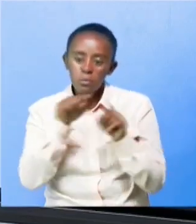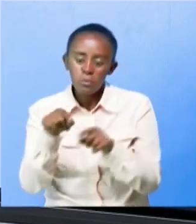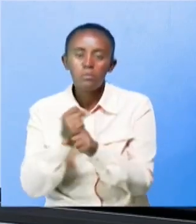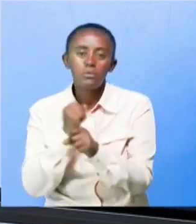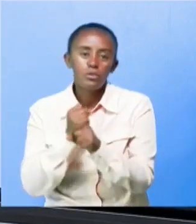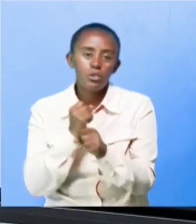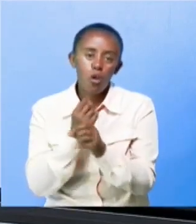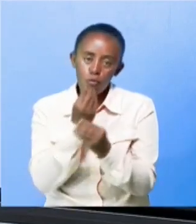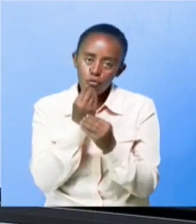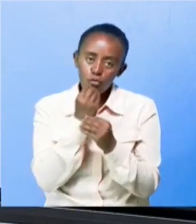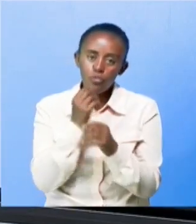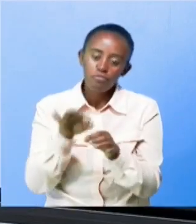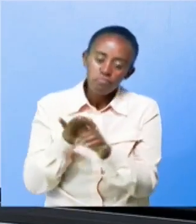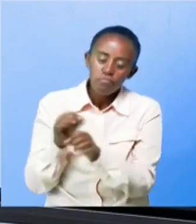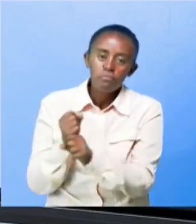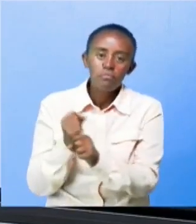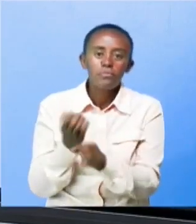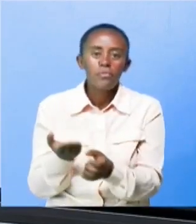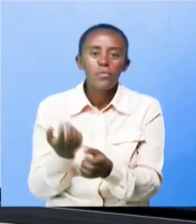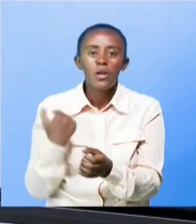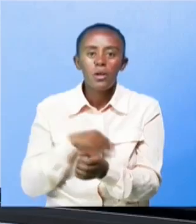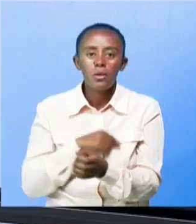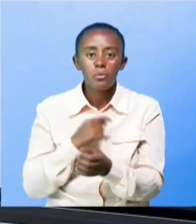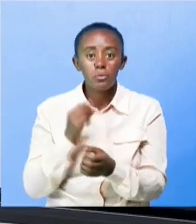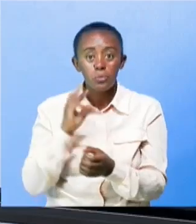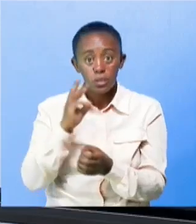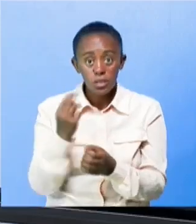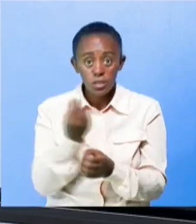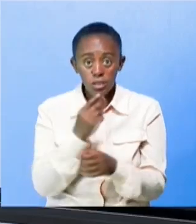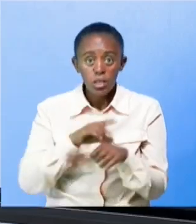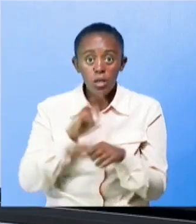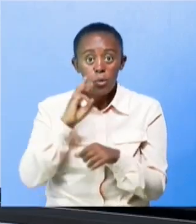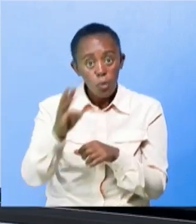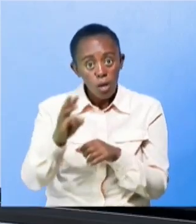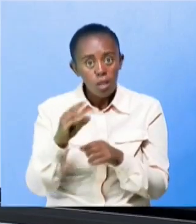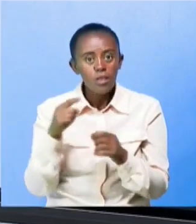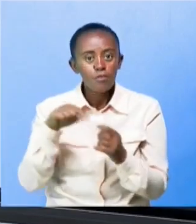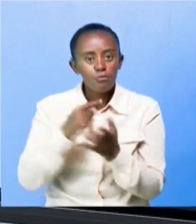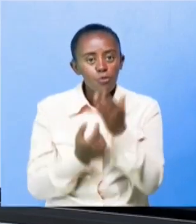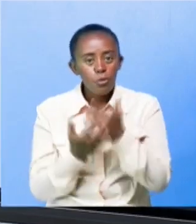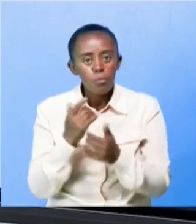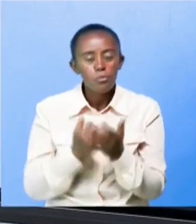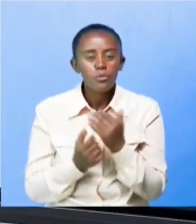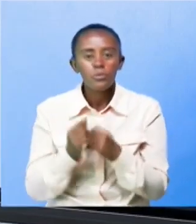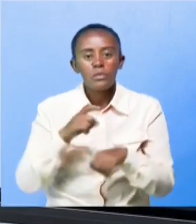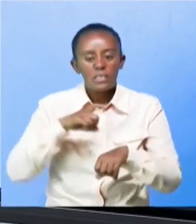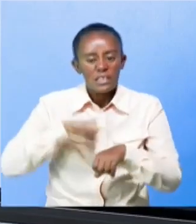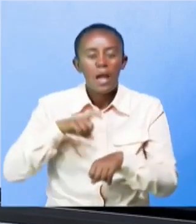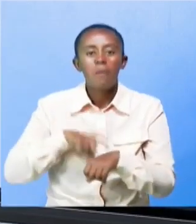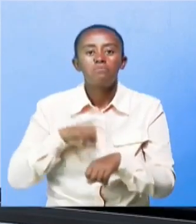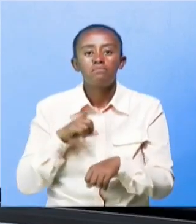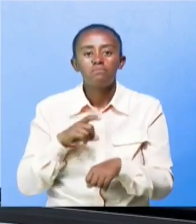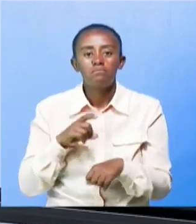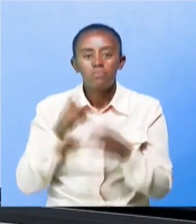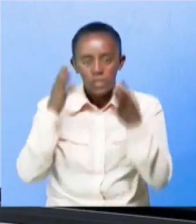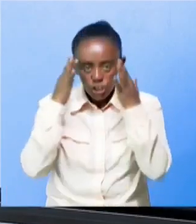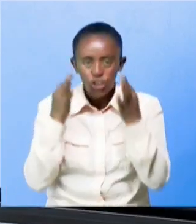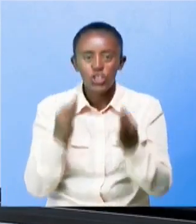make food. So we will use a modal verb will to talk about spontaneous